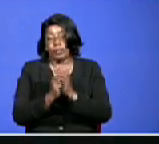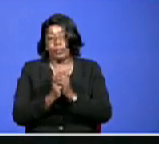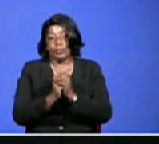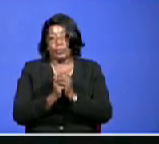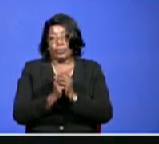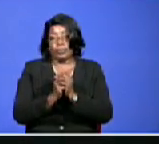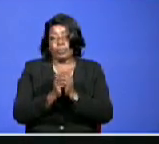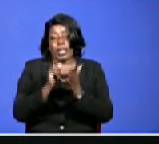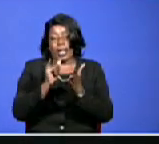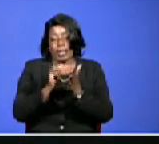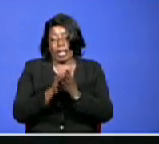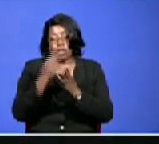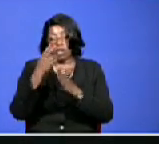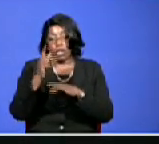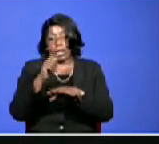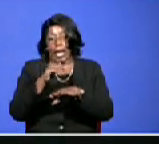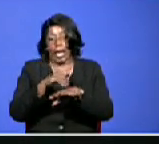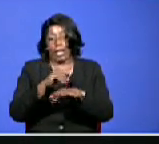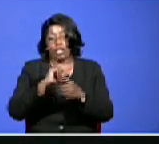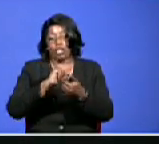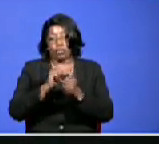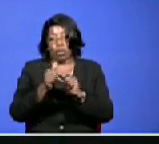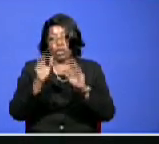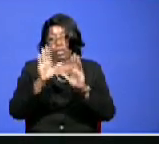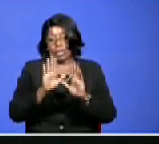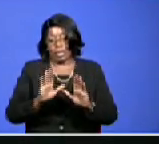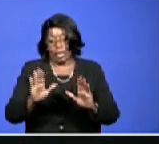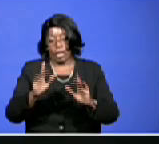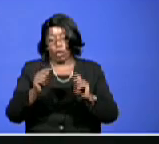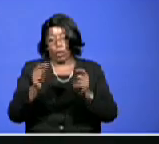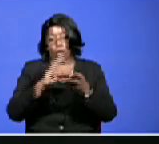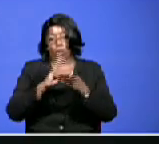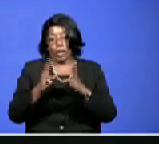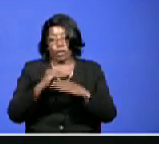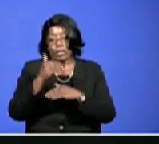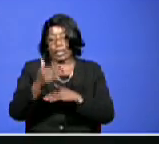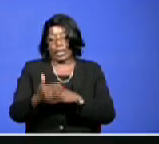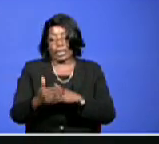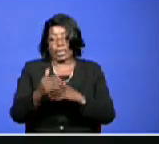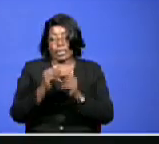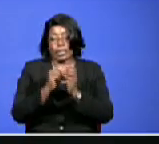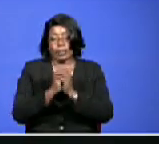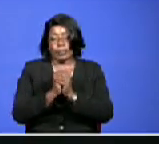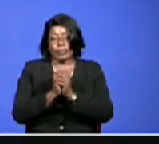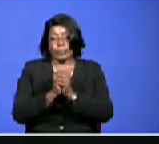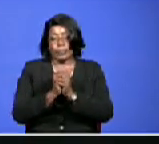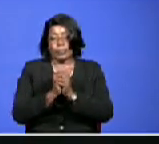And that's been a look at sports on this Sunday. A quick check on weather is up next.